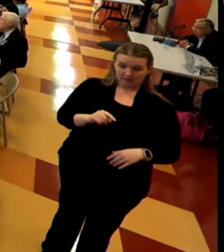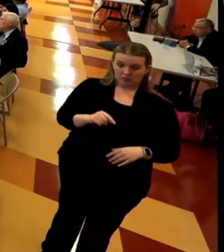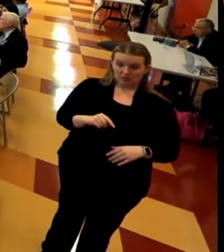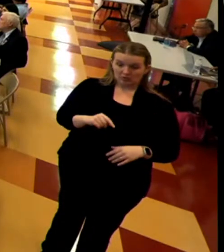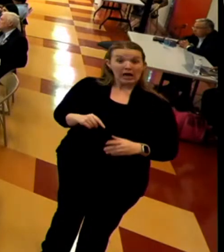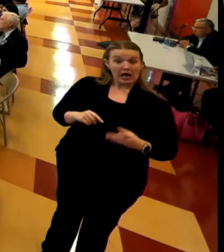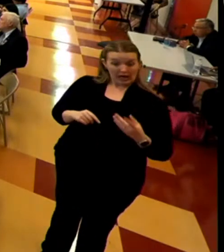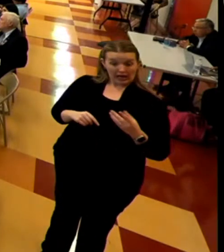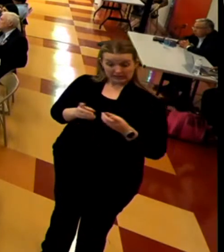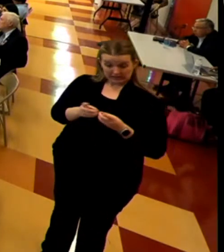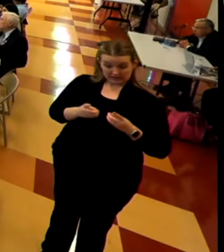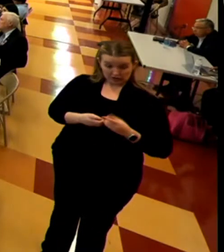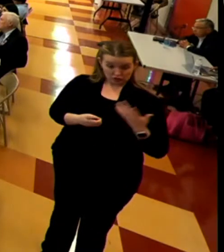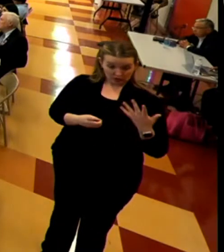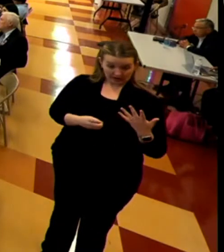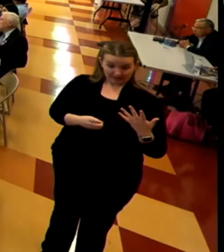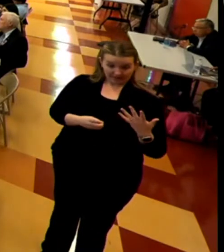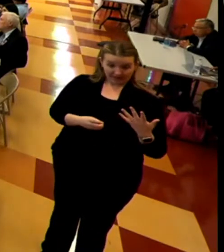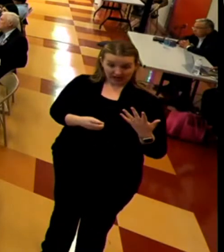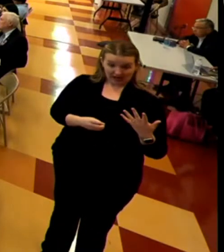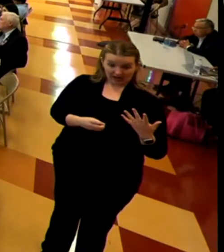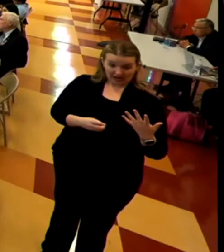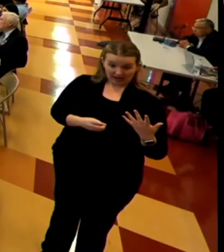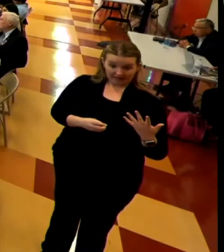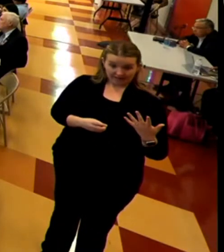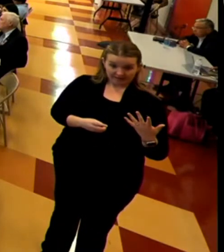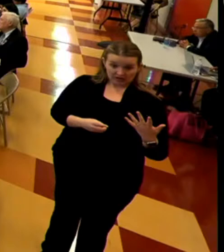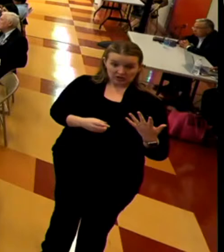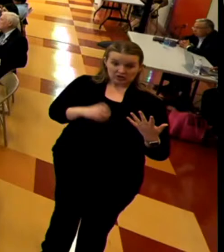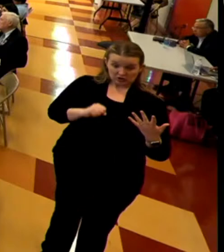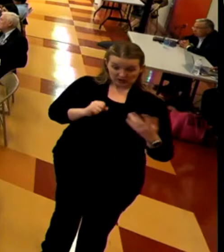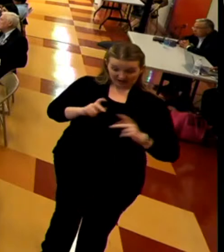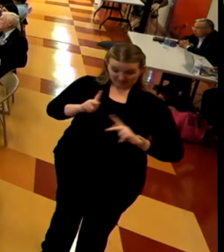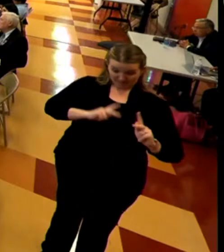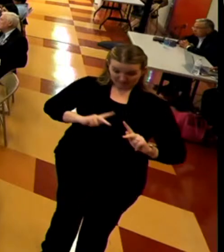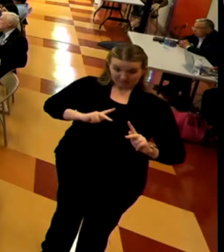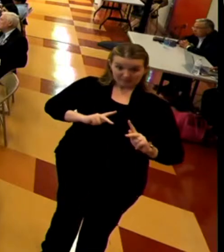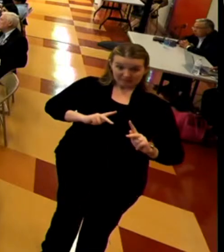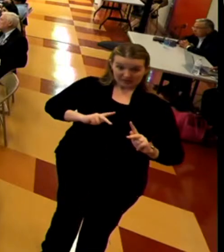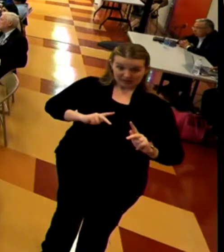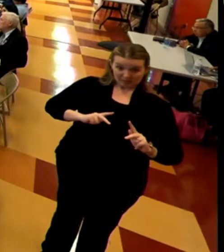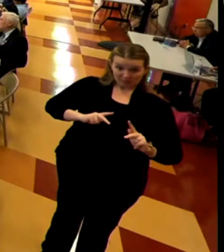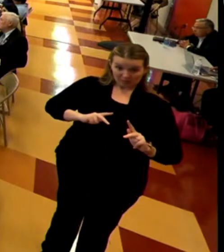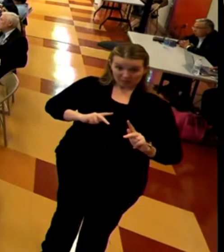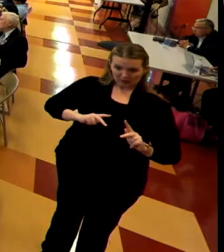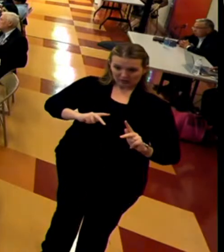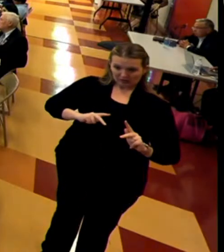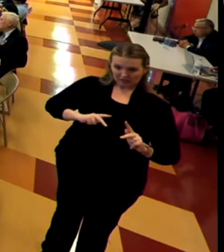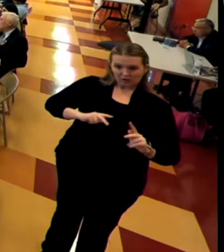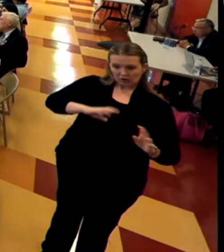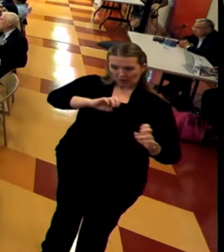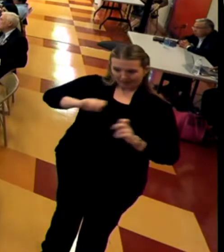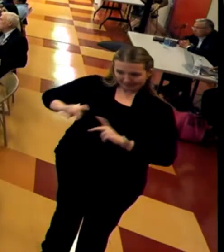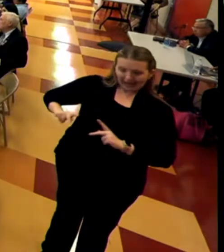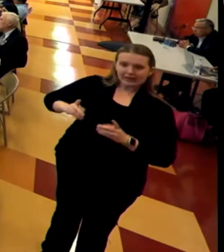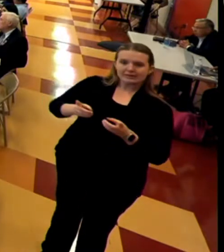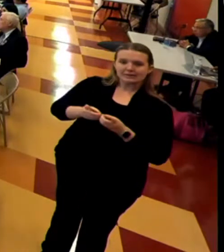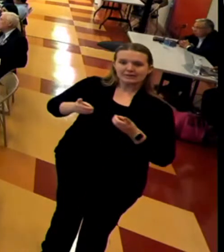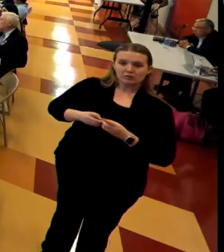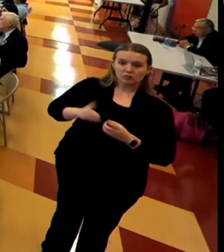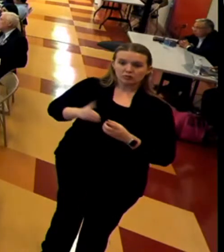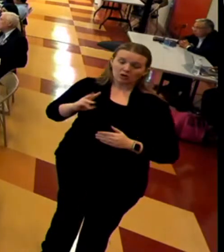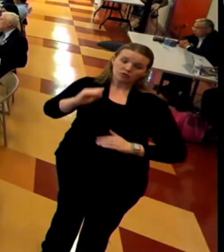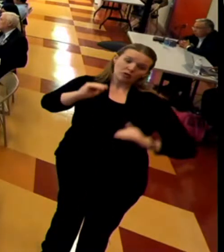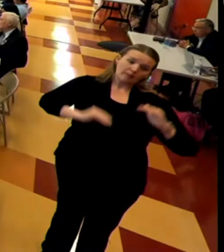allowing District 5 to return population back to District 6, which should balance out the numbers within